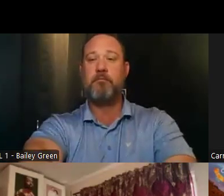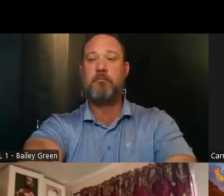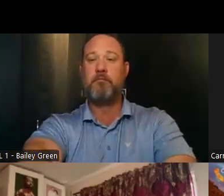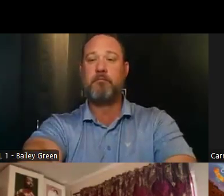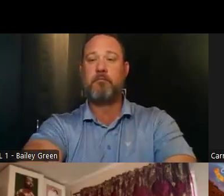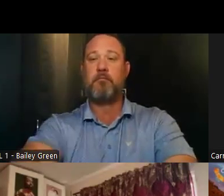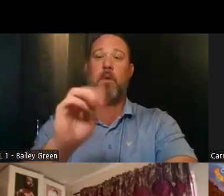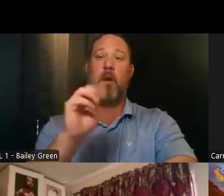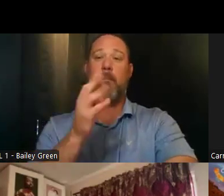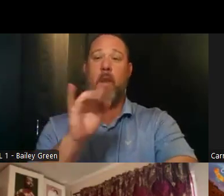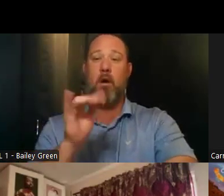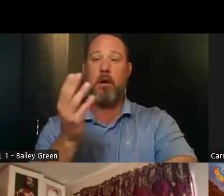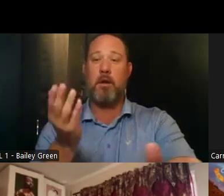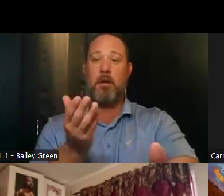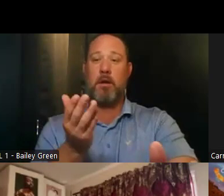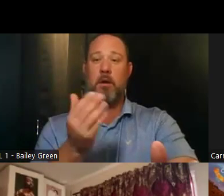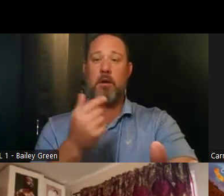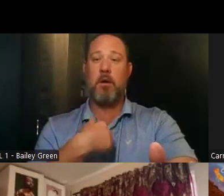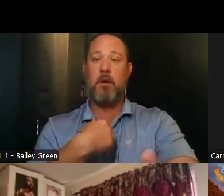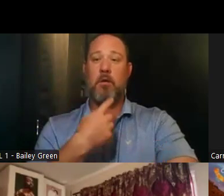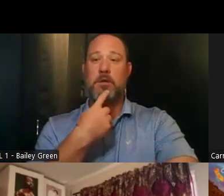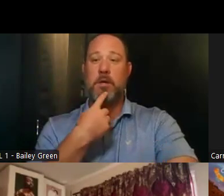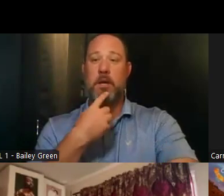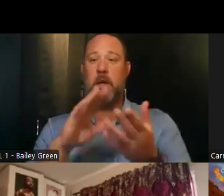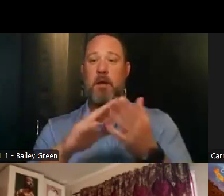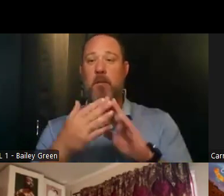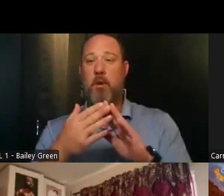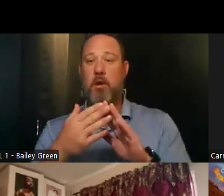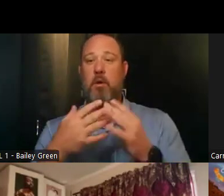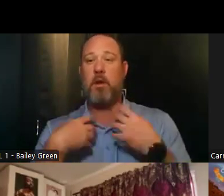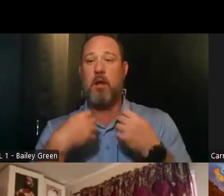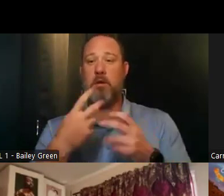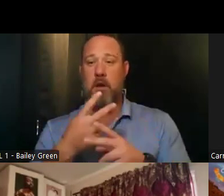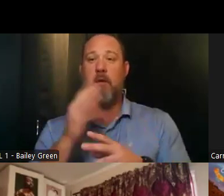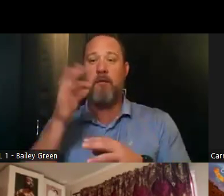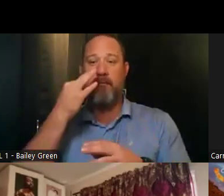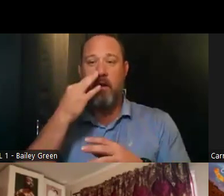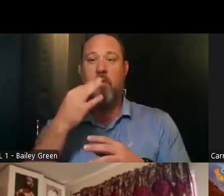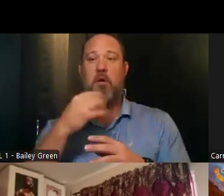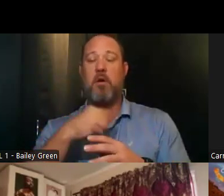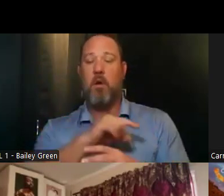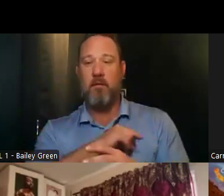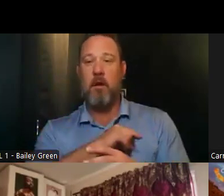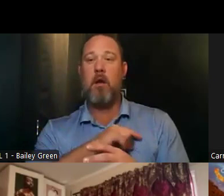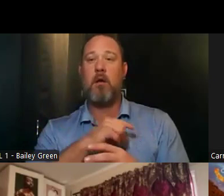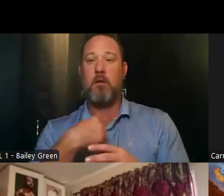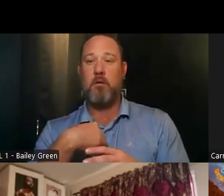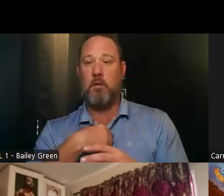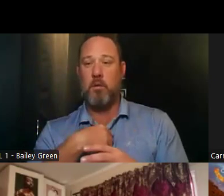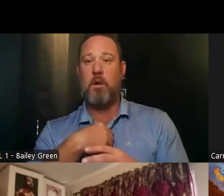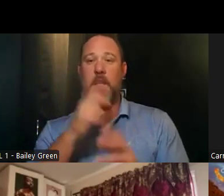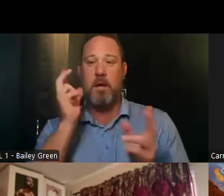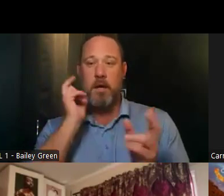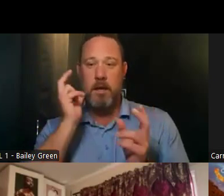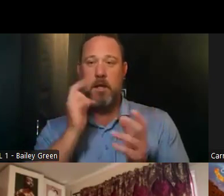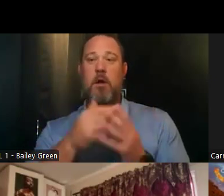here. I would just say that in the community health center or the federally qualified health center world, we're certainly hearing a